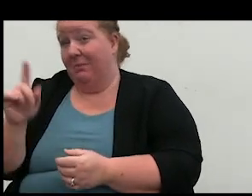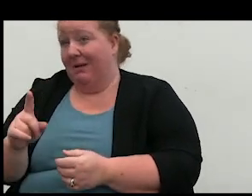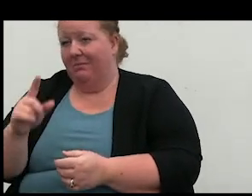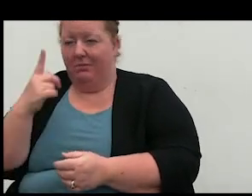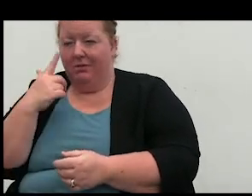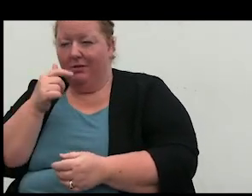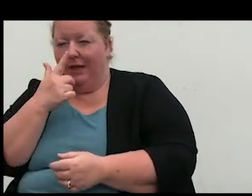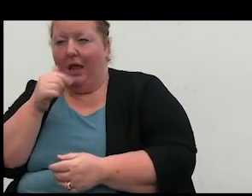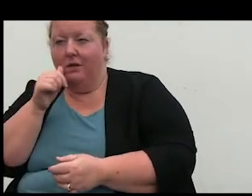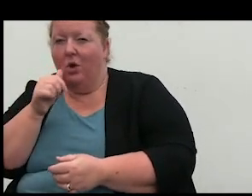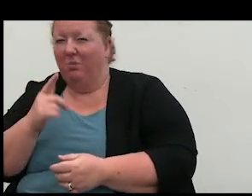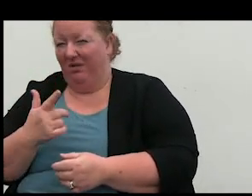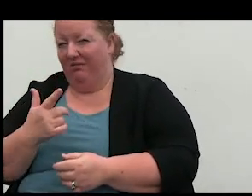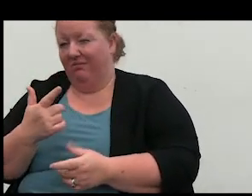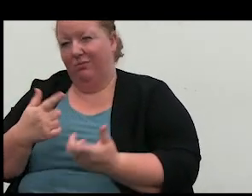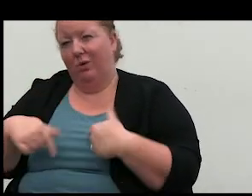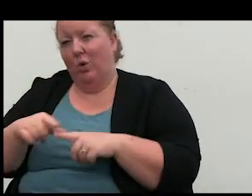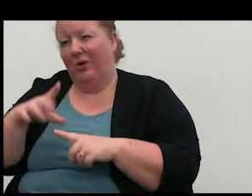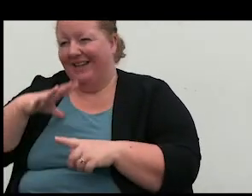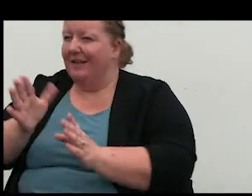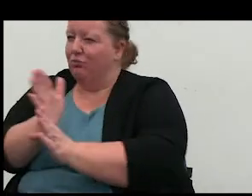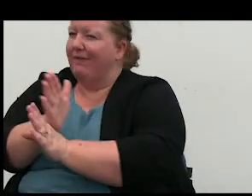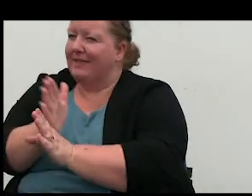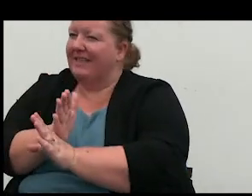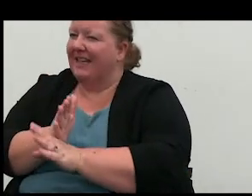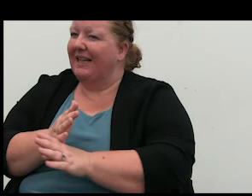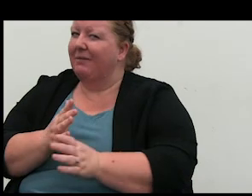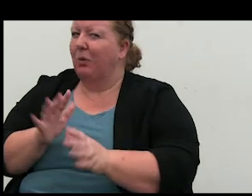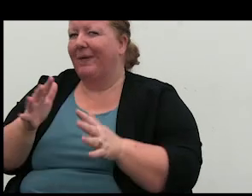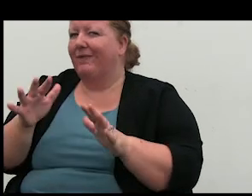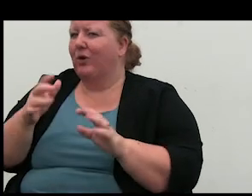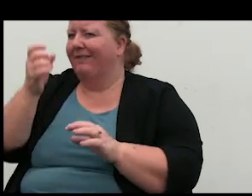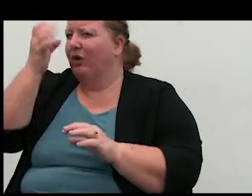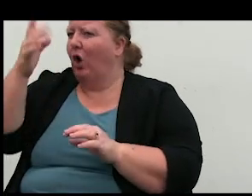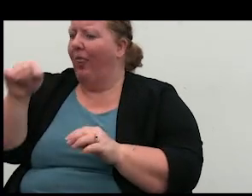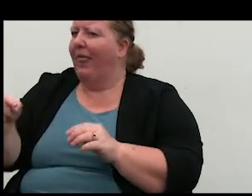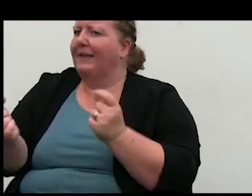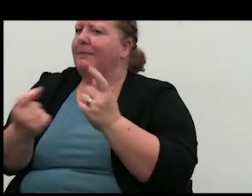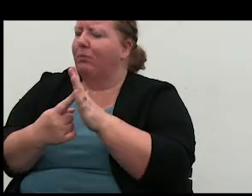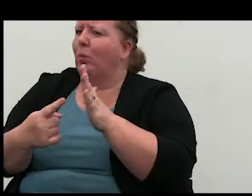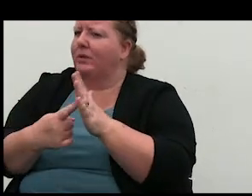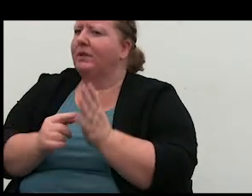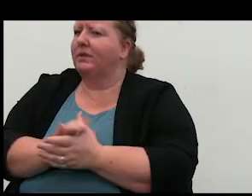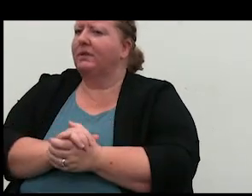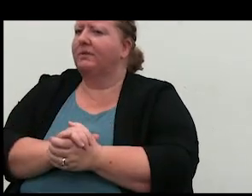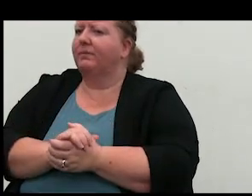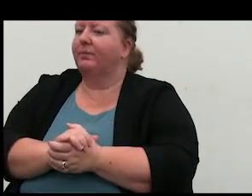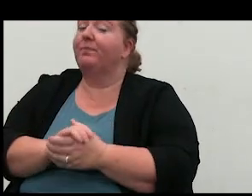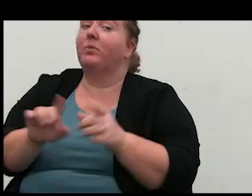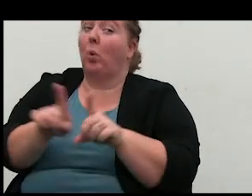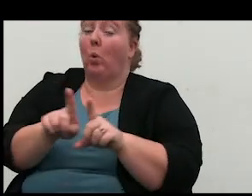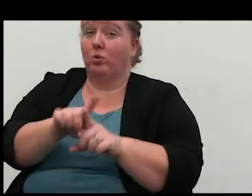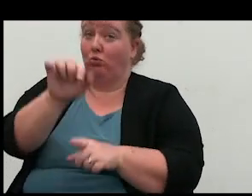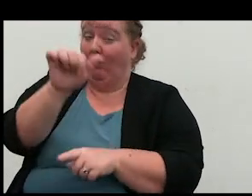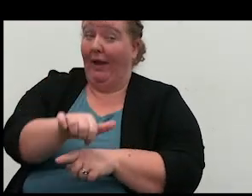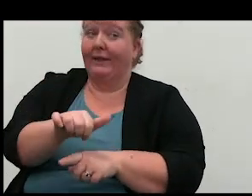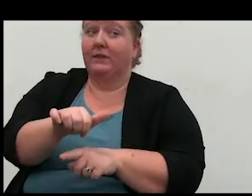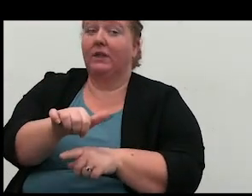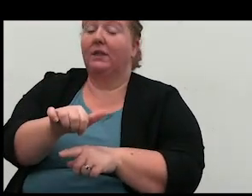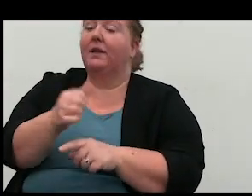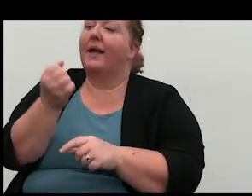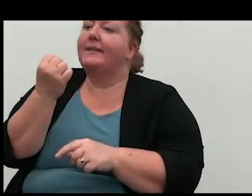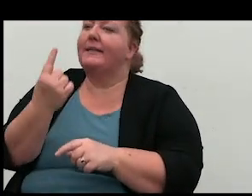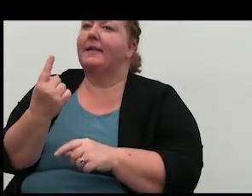it, but we all need privacy, but we've kind of forgotten that that's important. And also, you're right, that